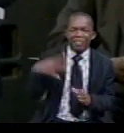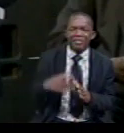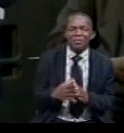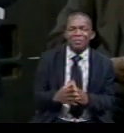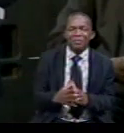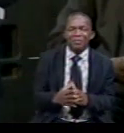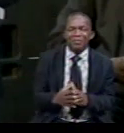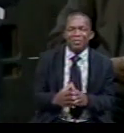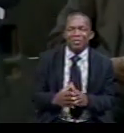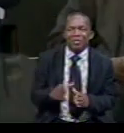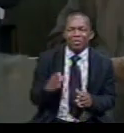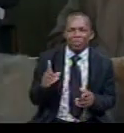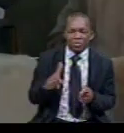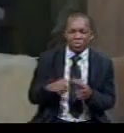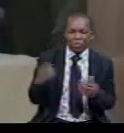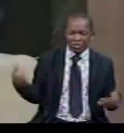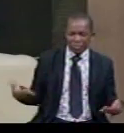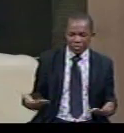To introduce